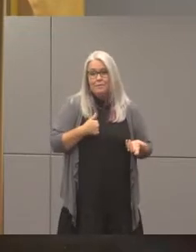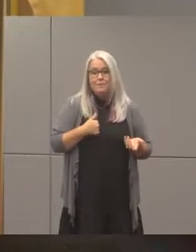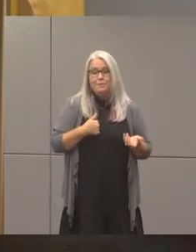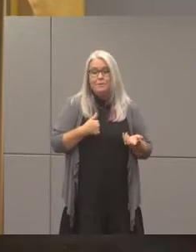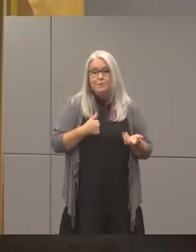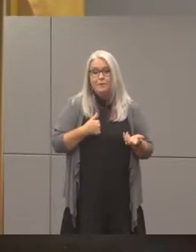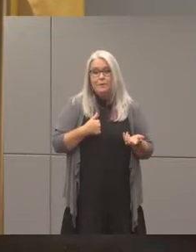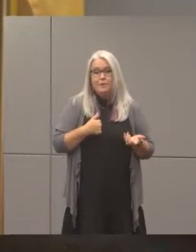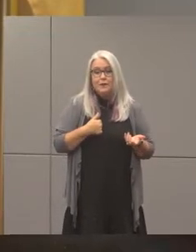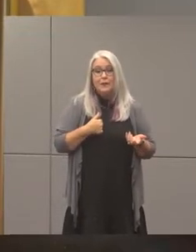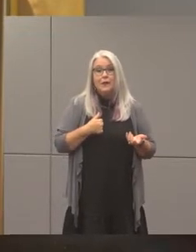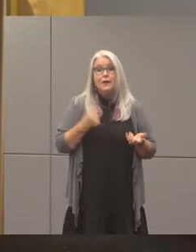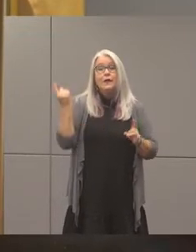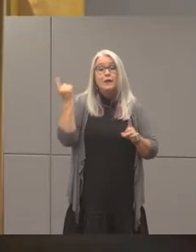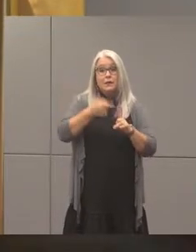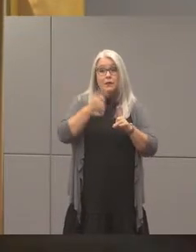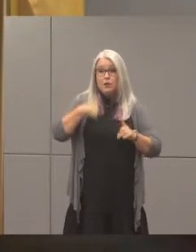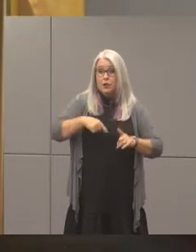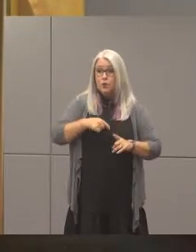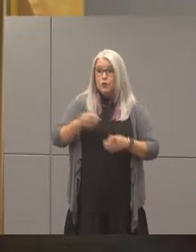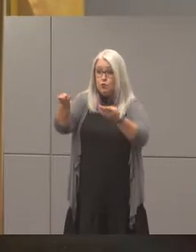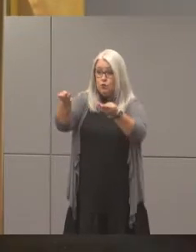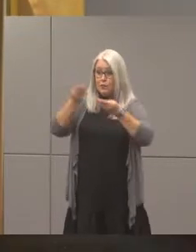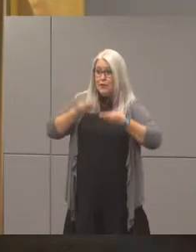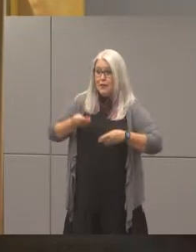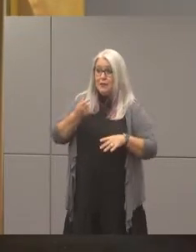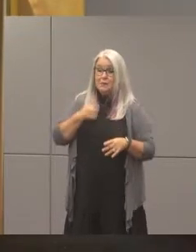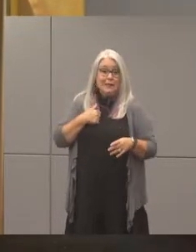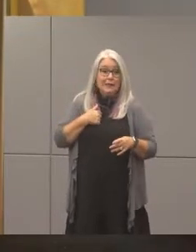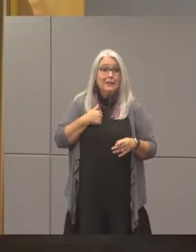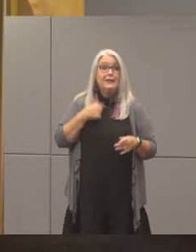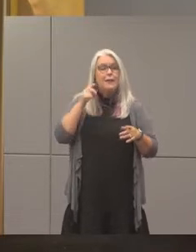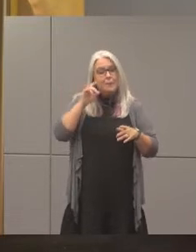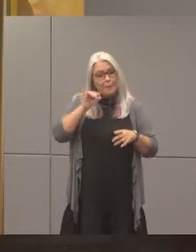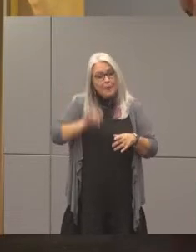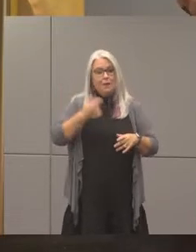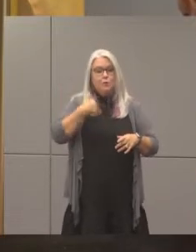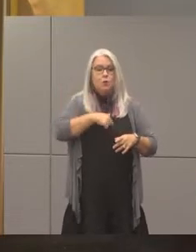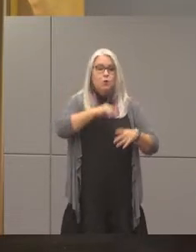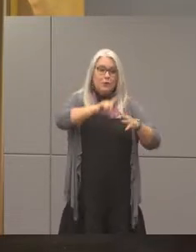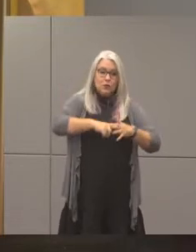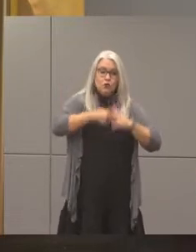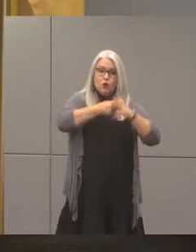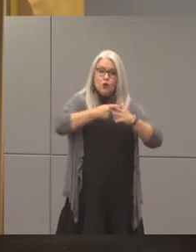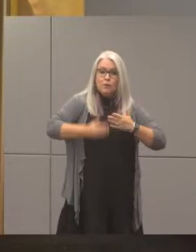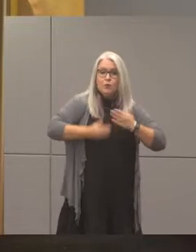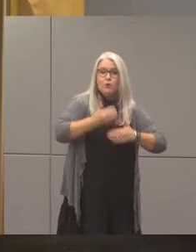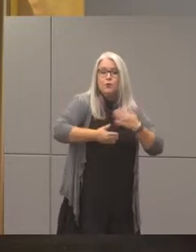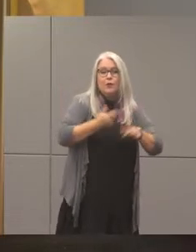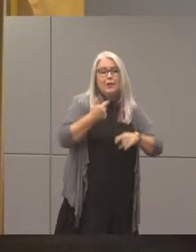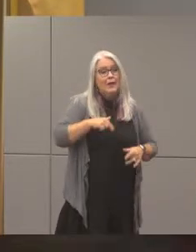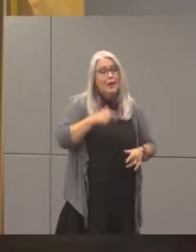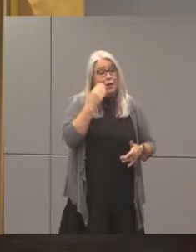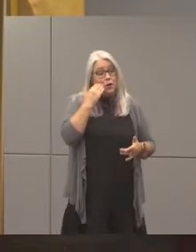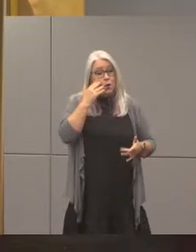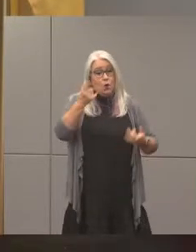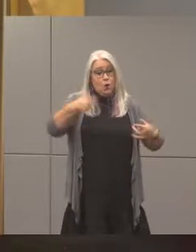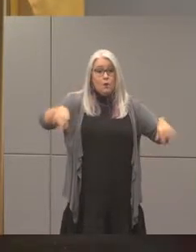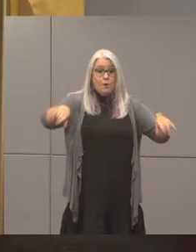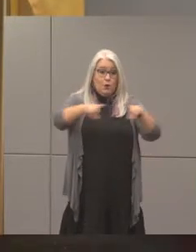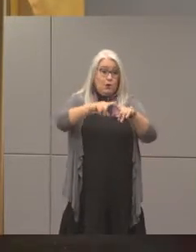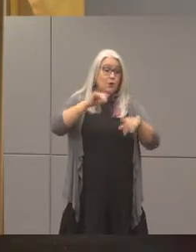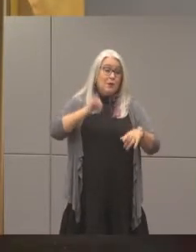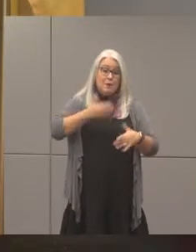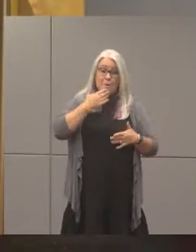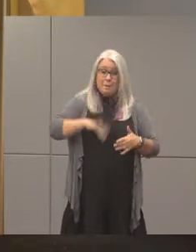until it came forward, that's when we started moving on it. And I know we put you all in a bad place. It put all of us